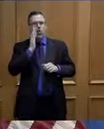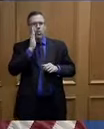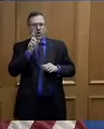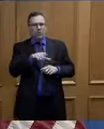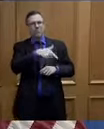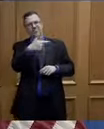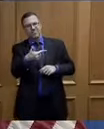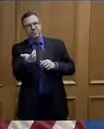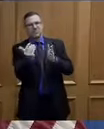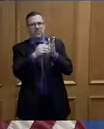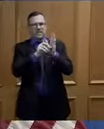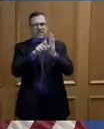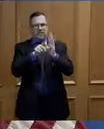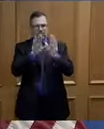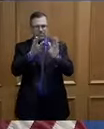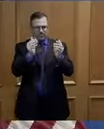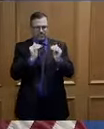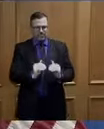We'll come back to you.